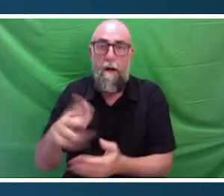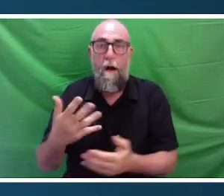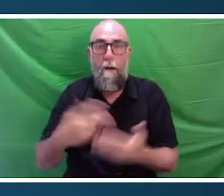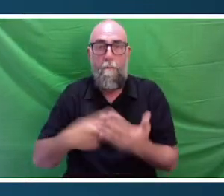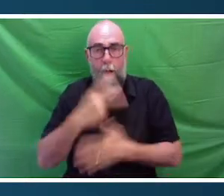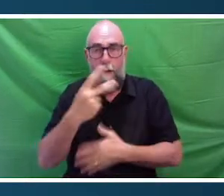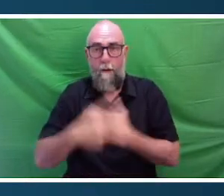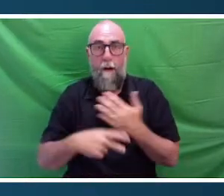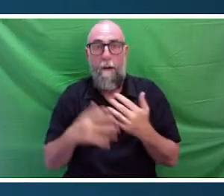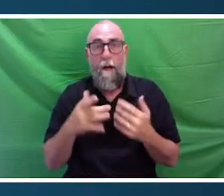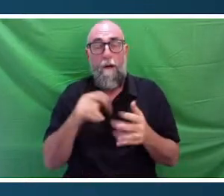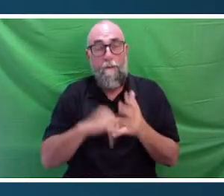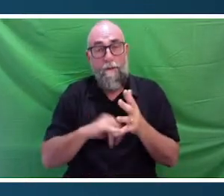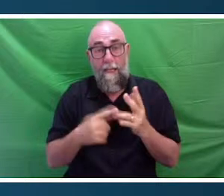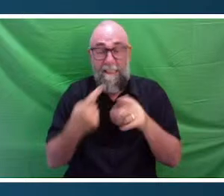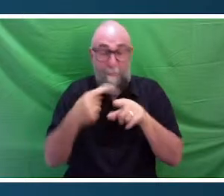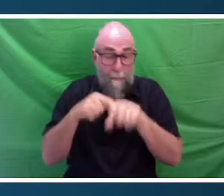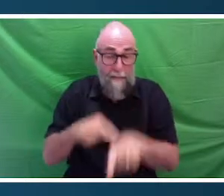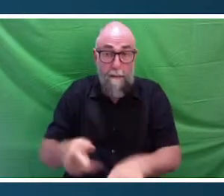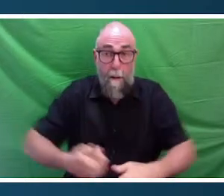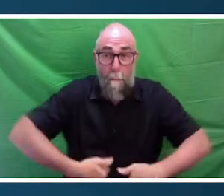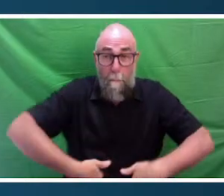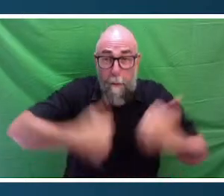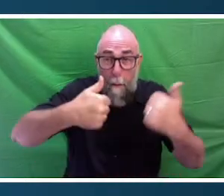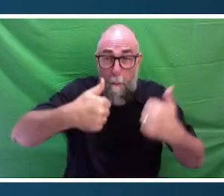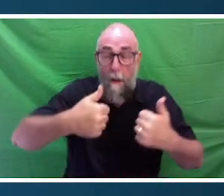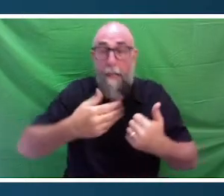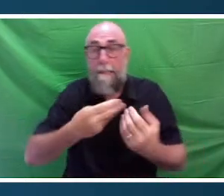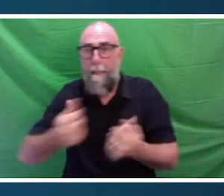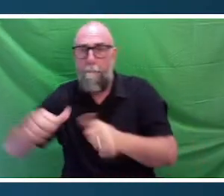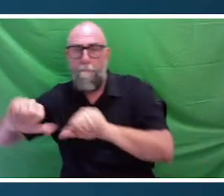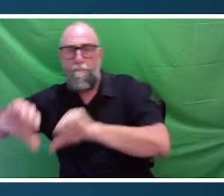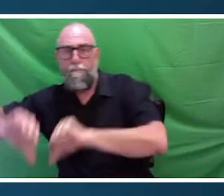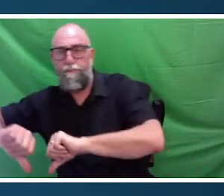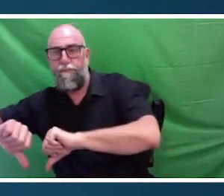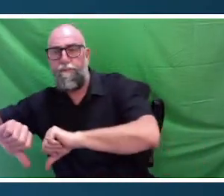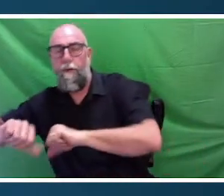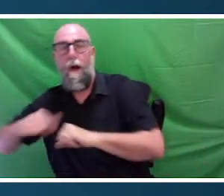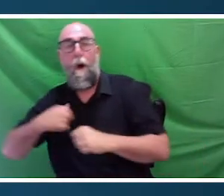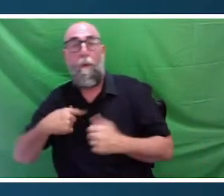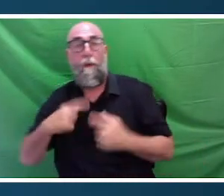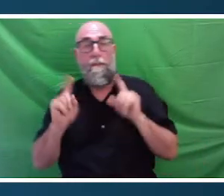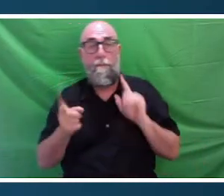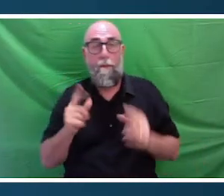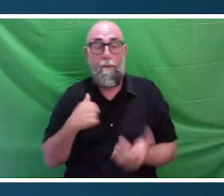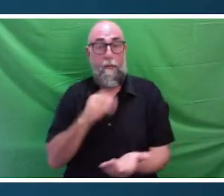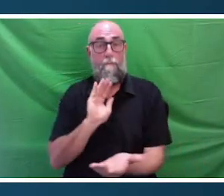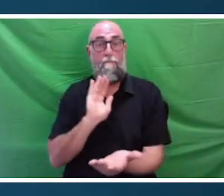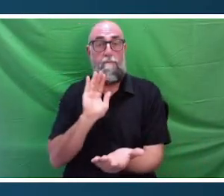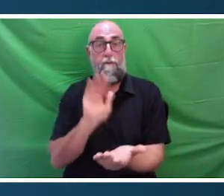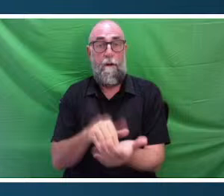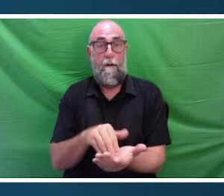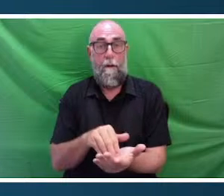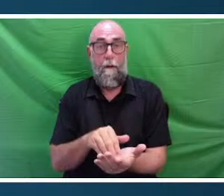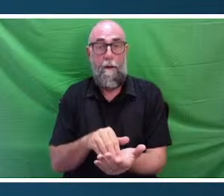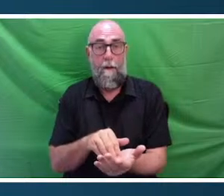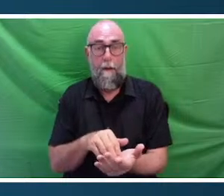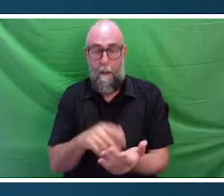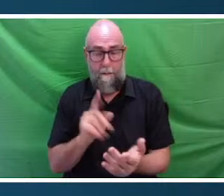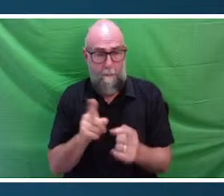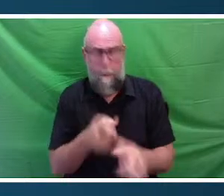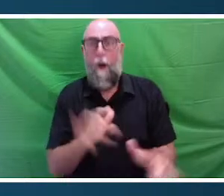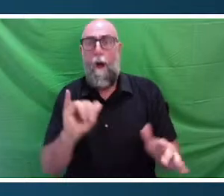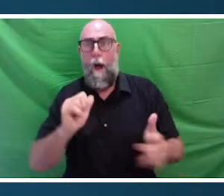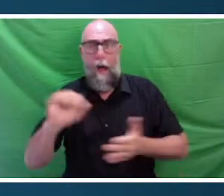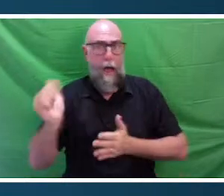in those areas, depends on how we look. We often arrive in those contexts and we say, oh my God, these people are really having a hard time.